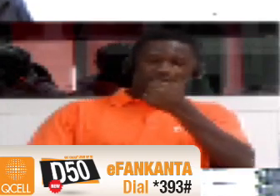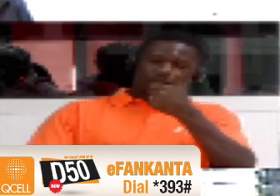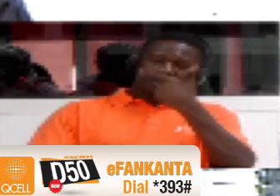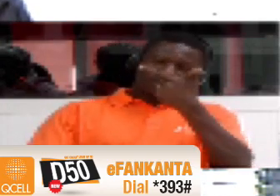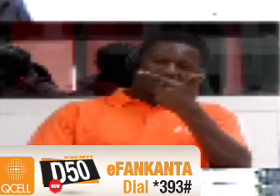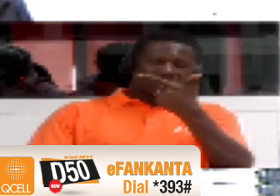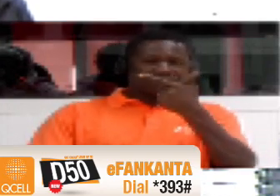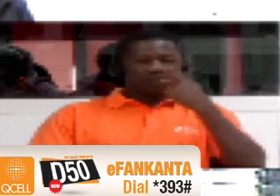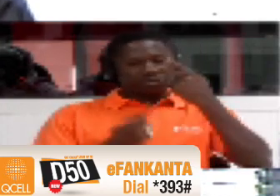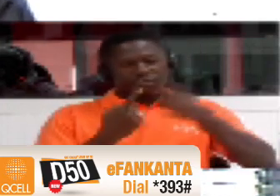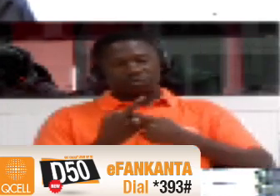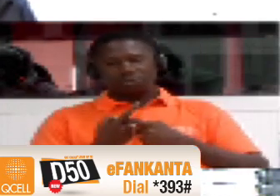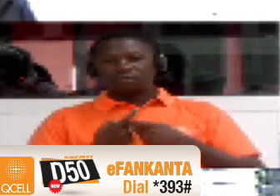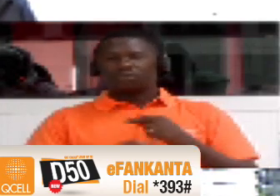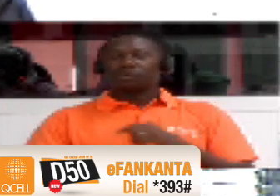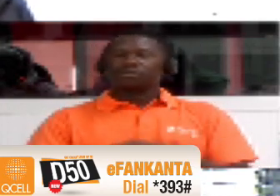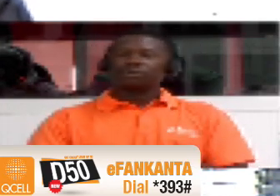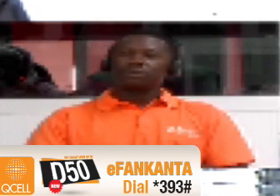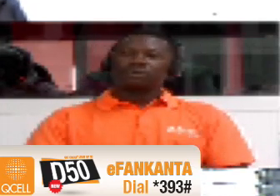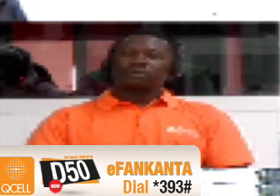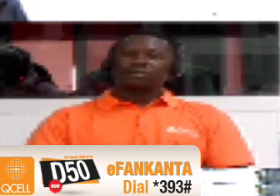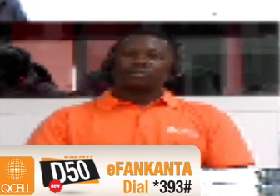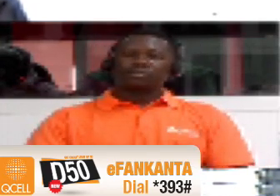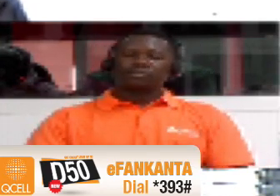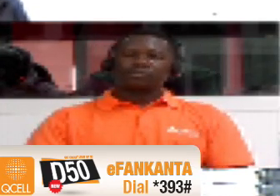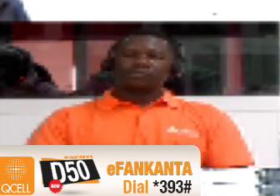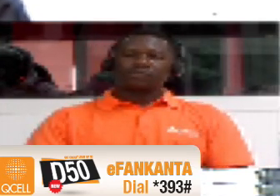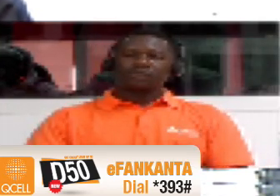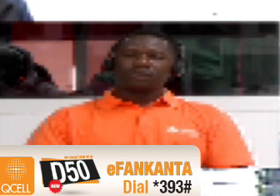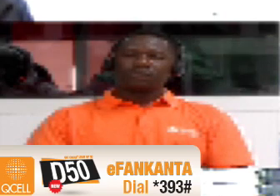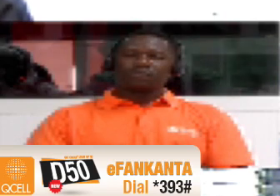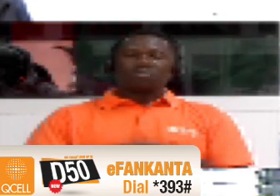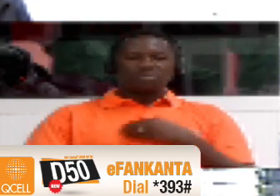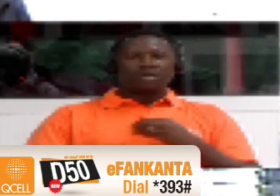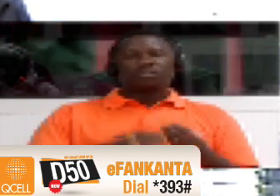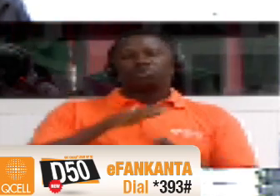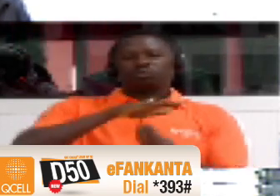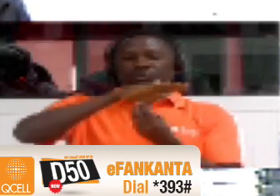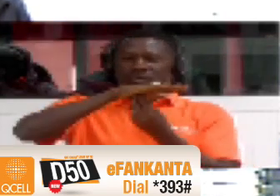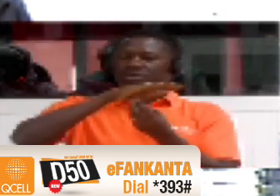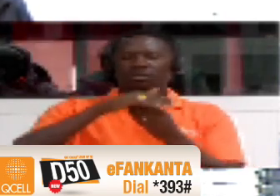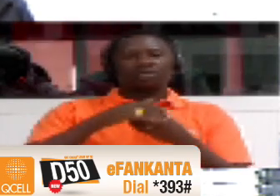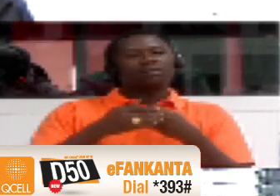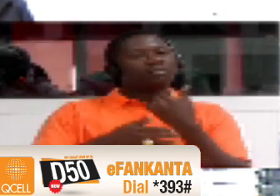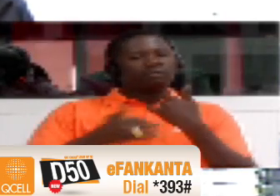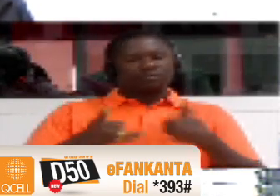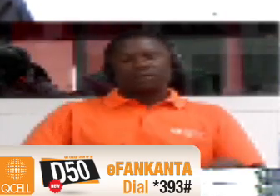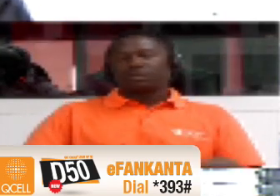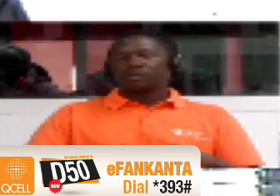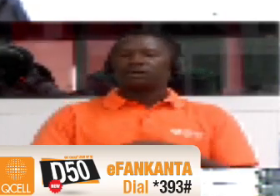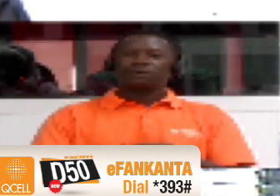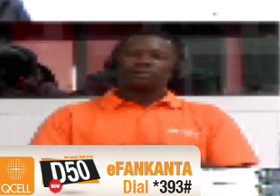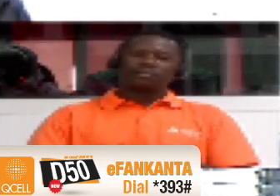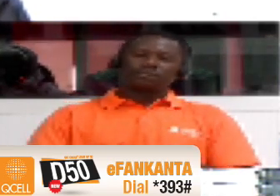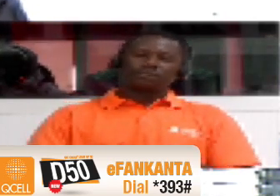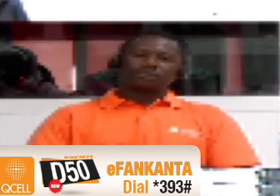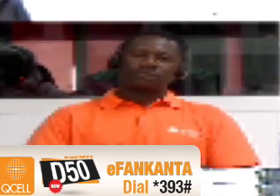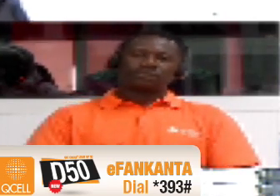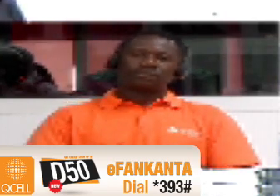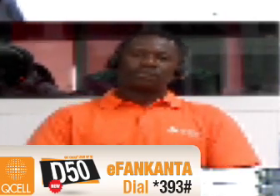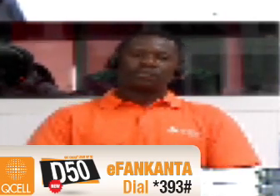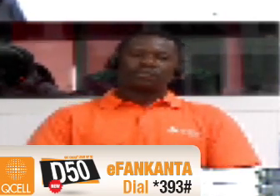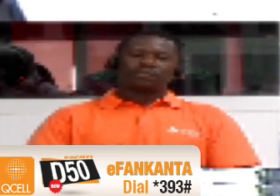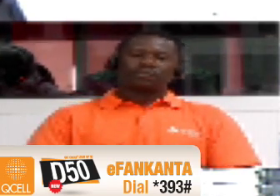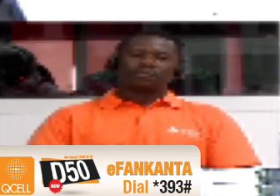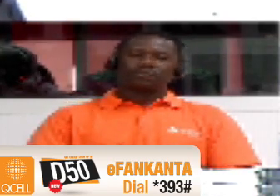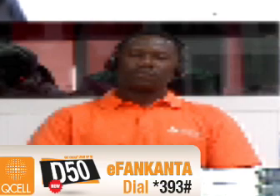started until the 6th, 7th month. A sponsor nata tinya. Then my sponsorship had an